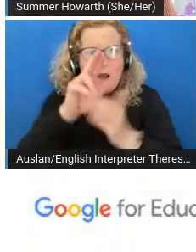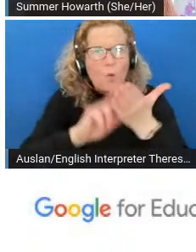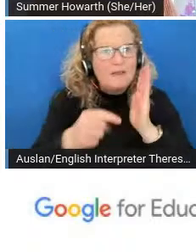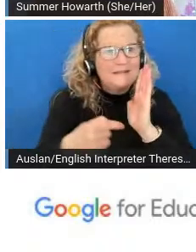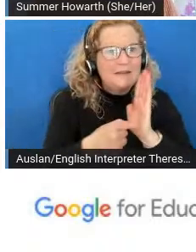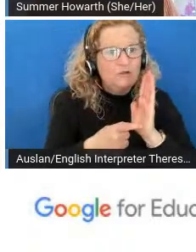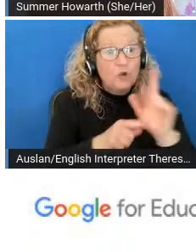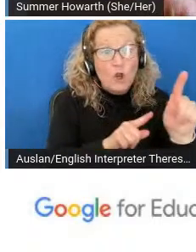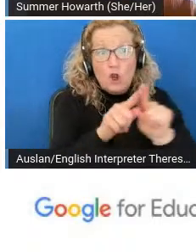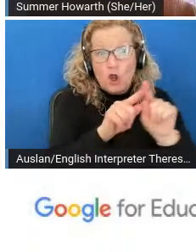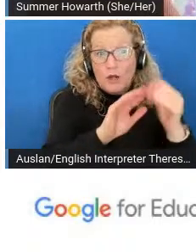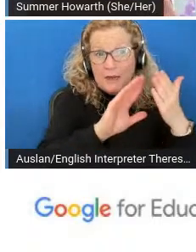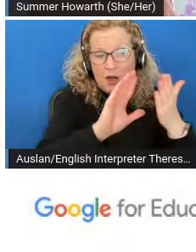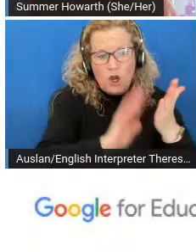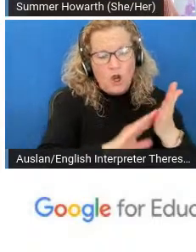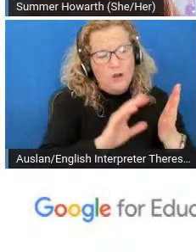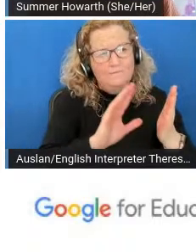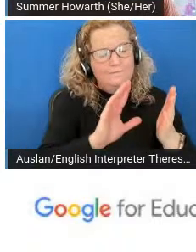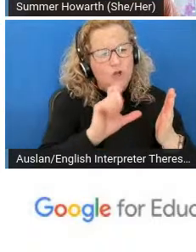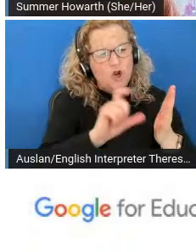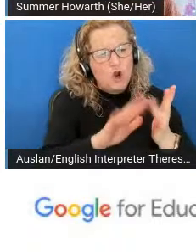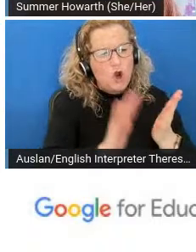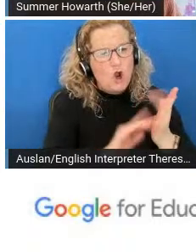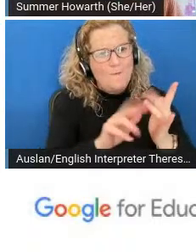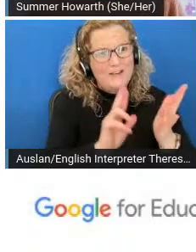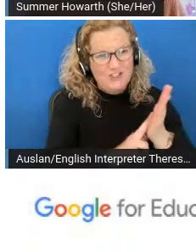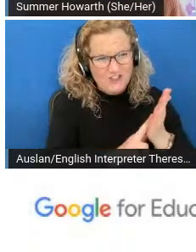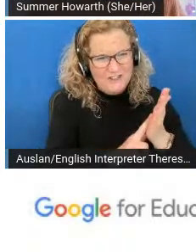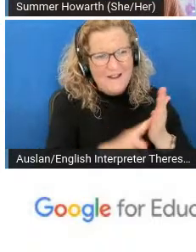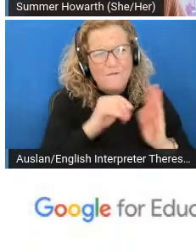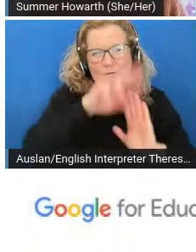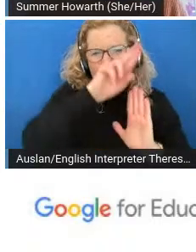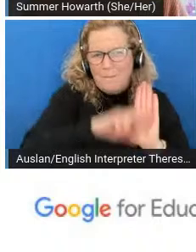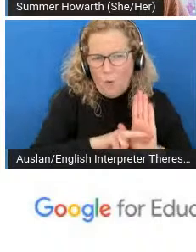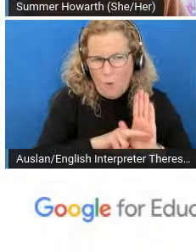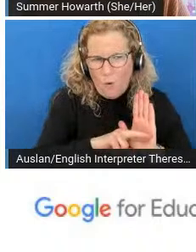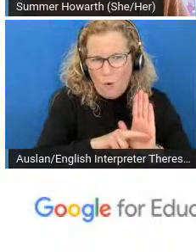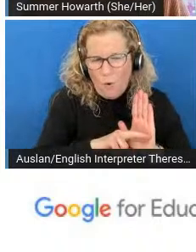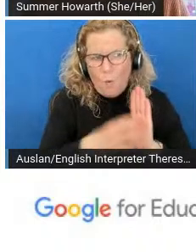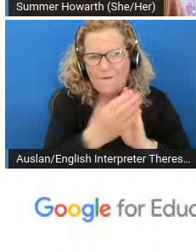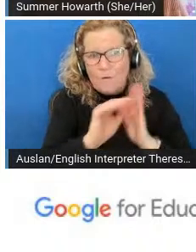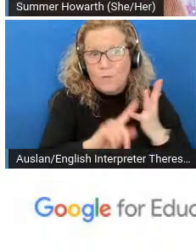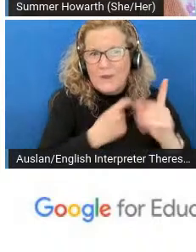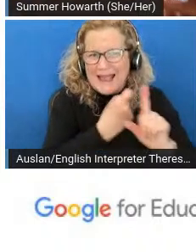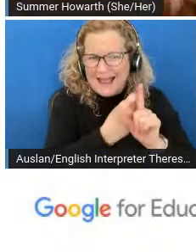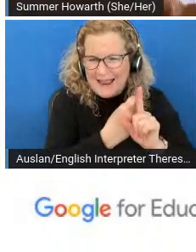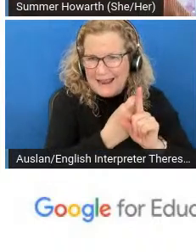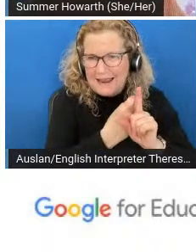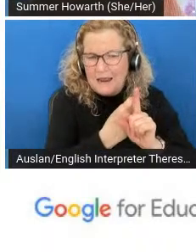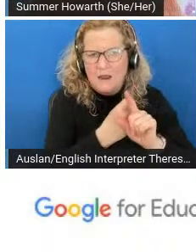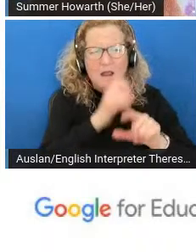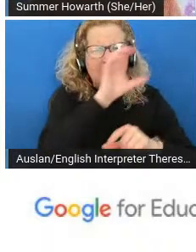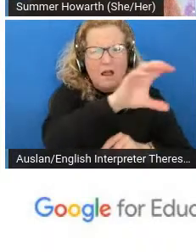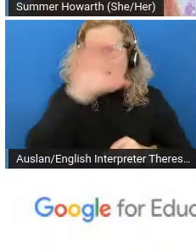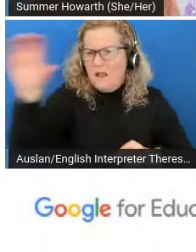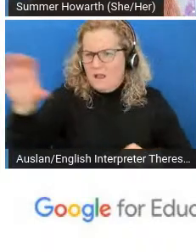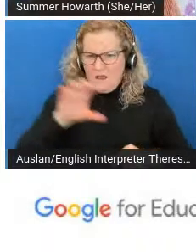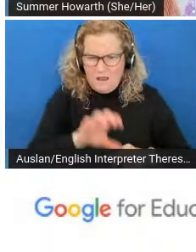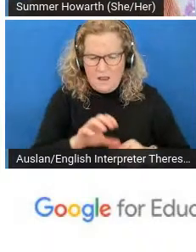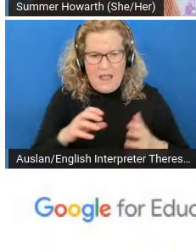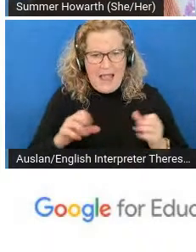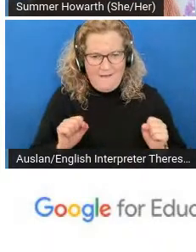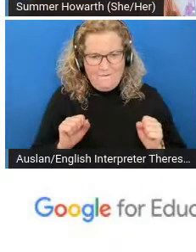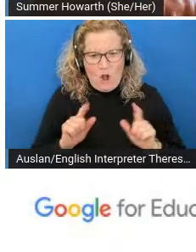Territory Learning Commission, which came out of the Harris Commission for Learning in the UK, that there's this wraparound of